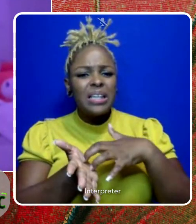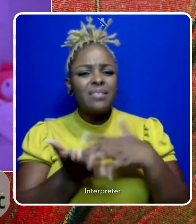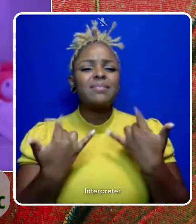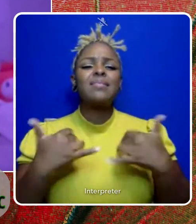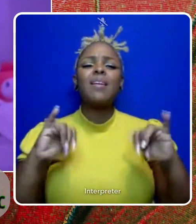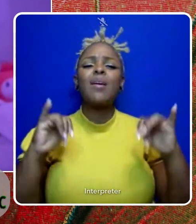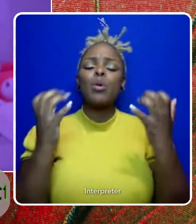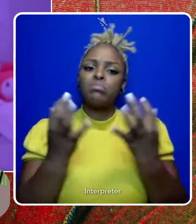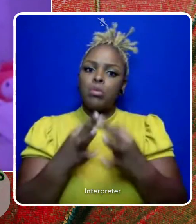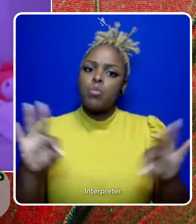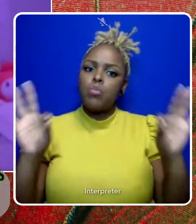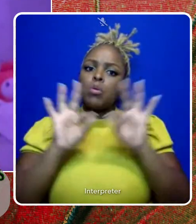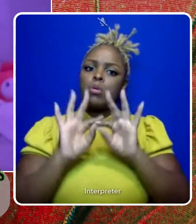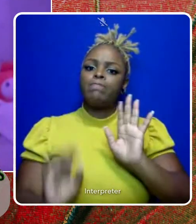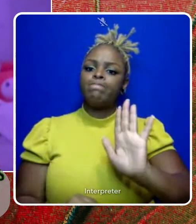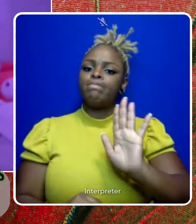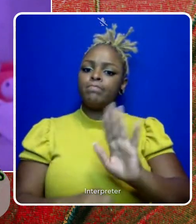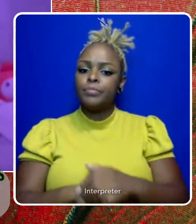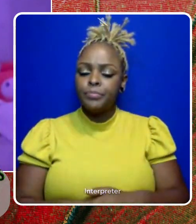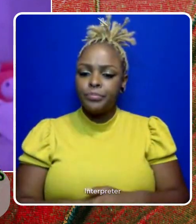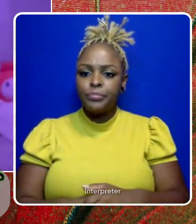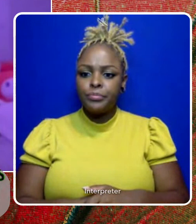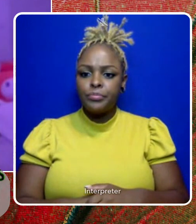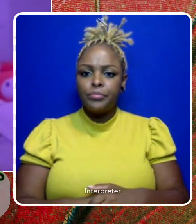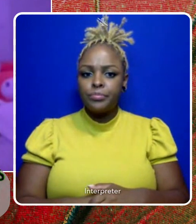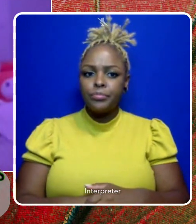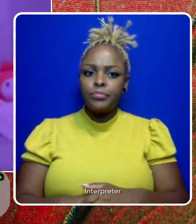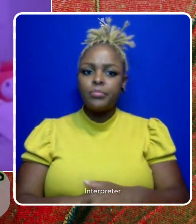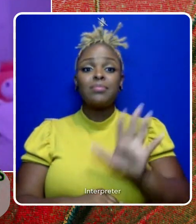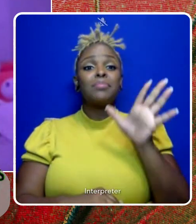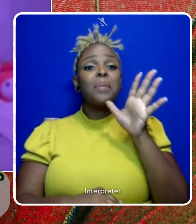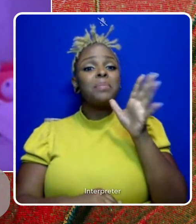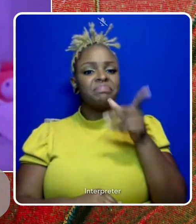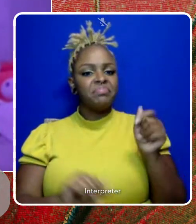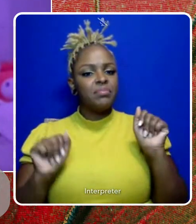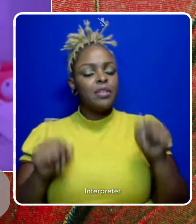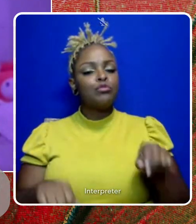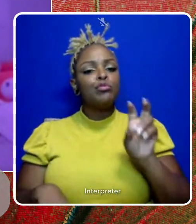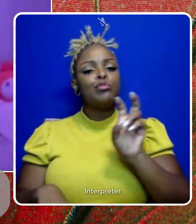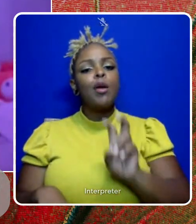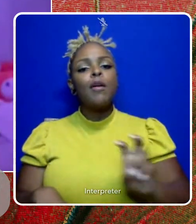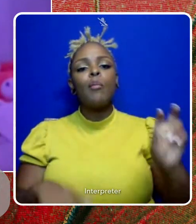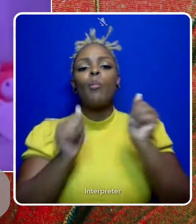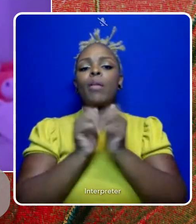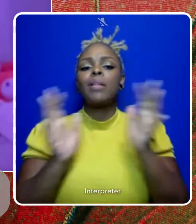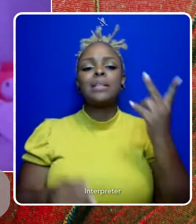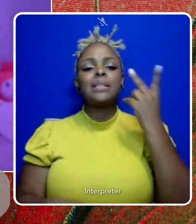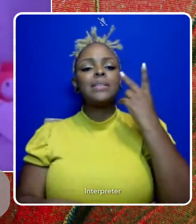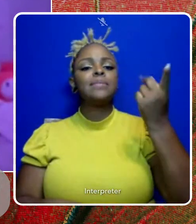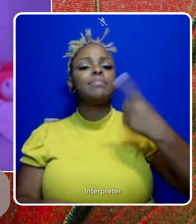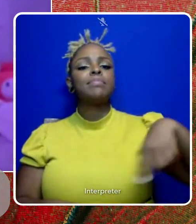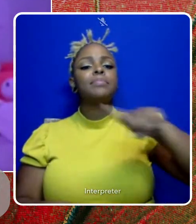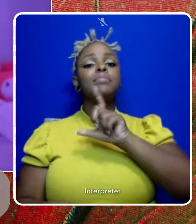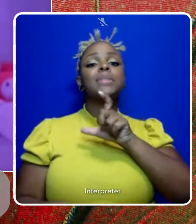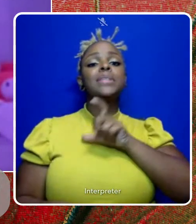And though she can travel without passing customs, she waits till nightfall because she knows that's when they